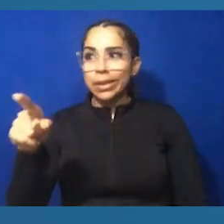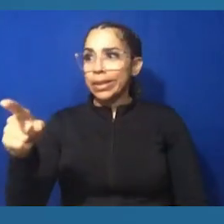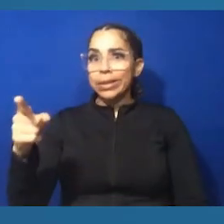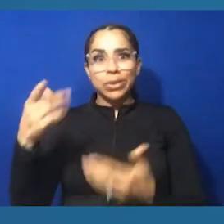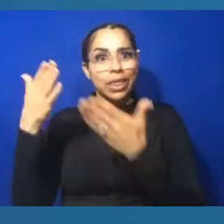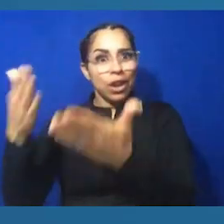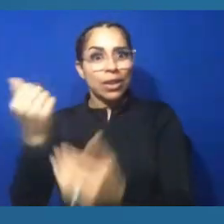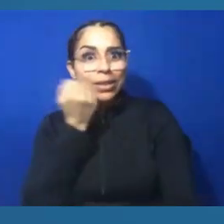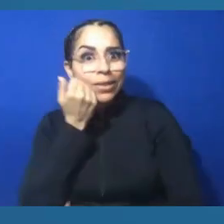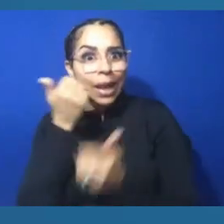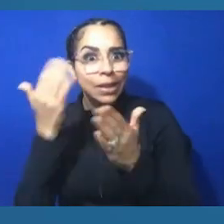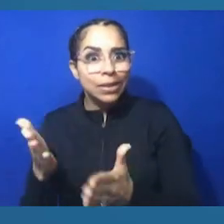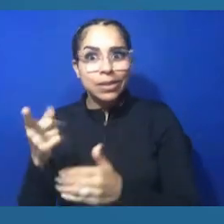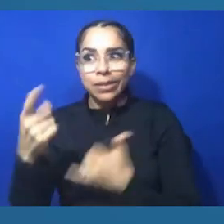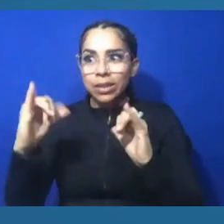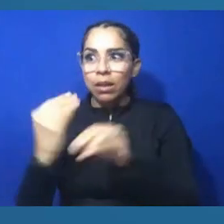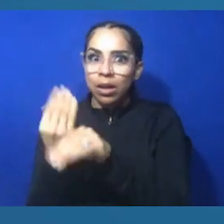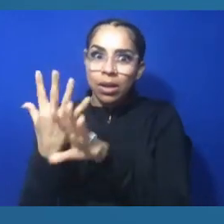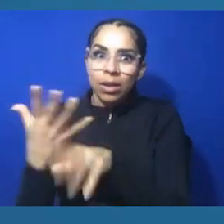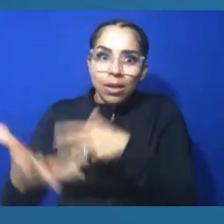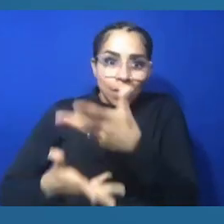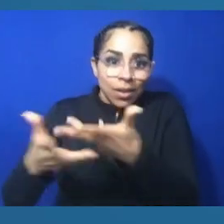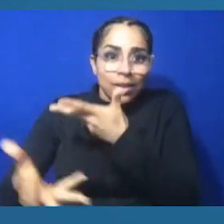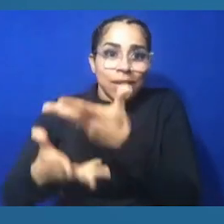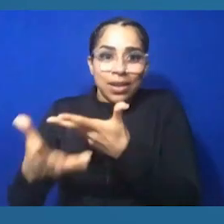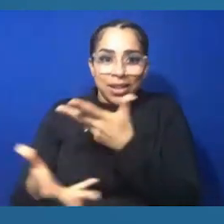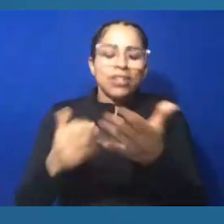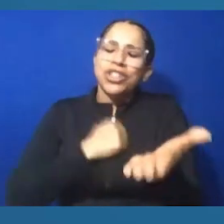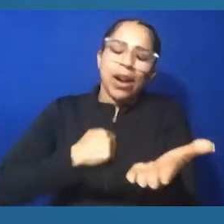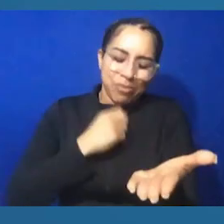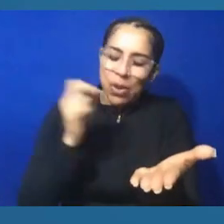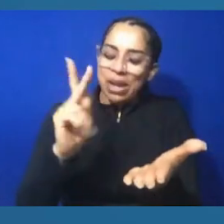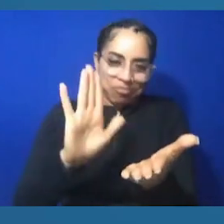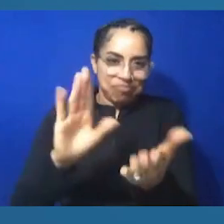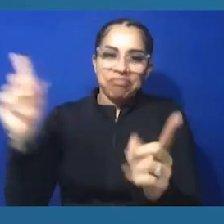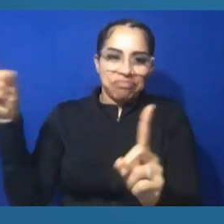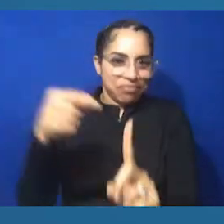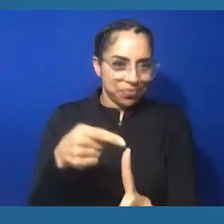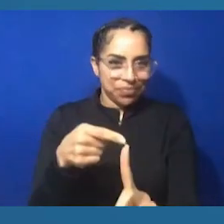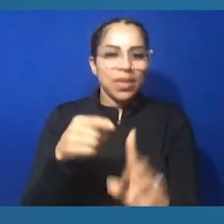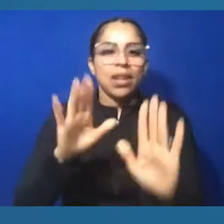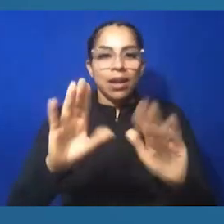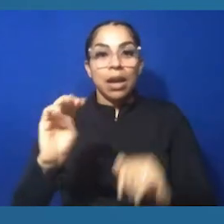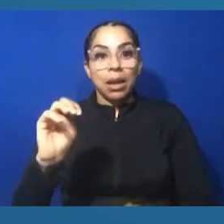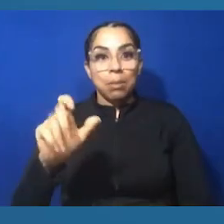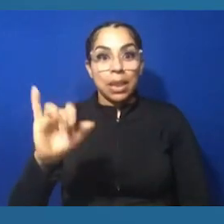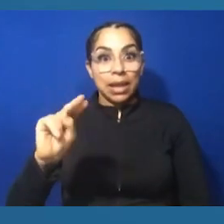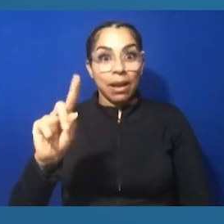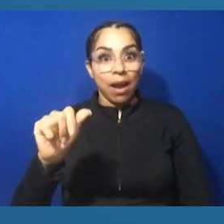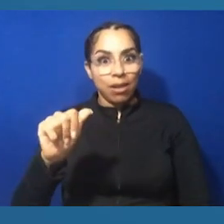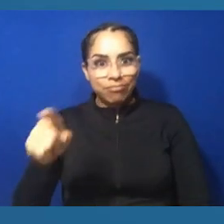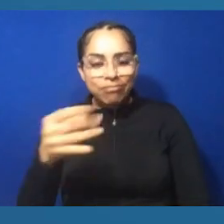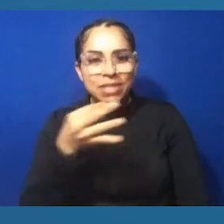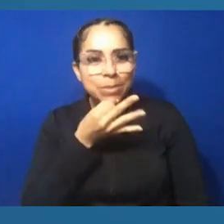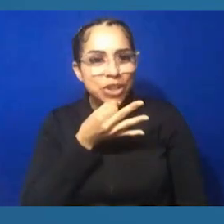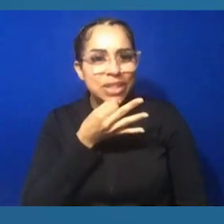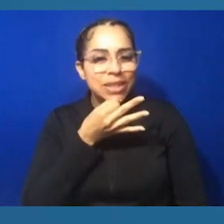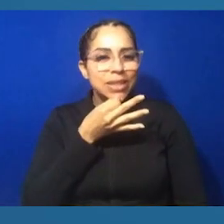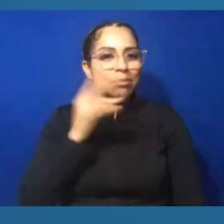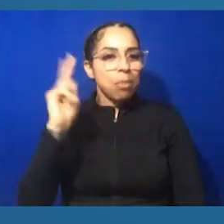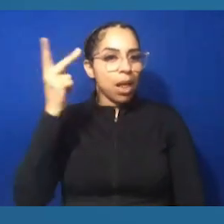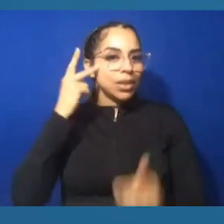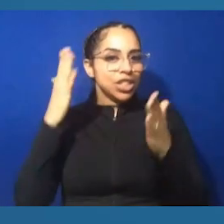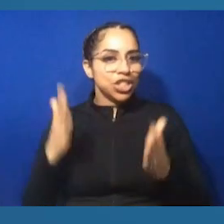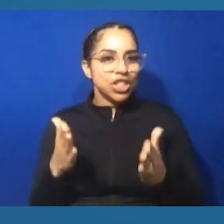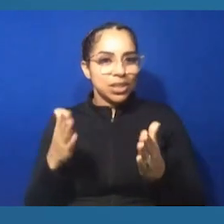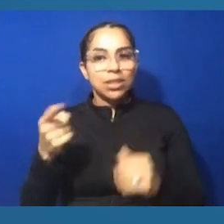meetings. We saw, right, sorry, okay. Melinda, who's an experienced politician, saying, stop,